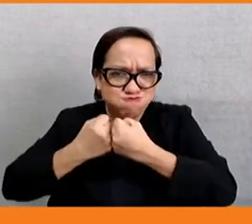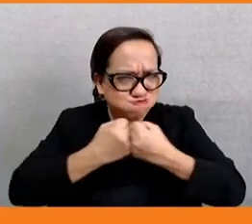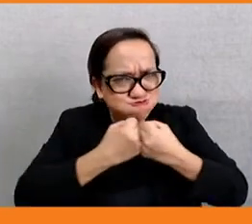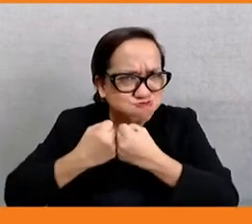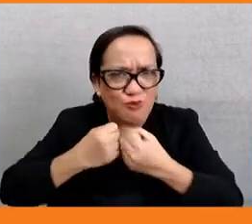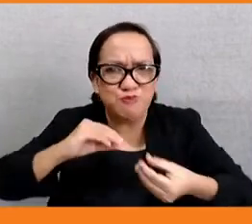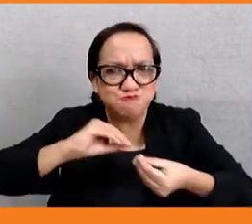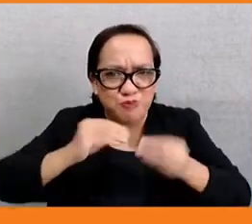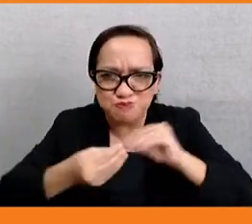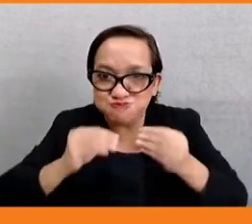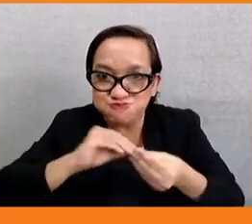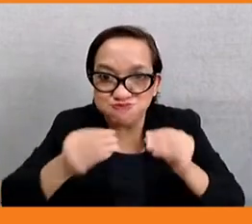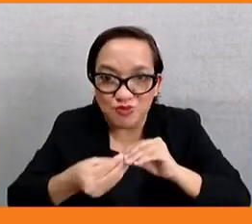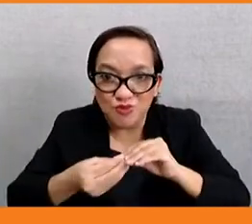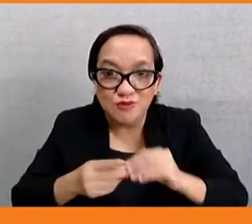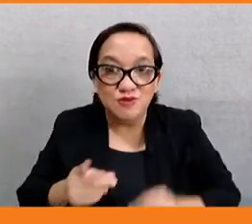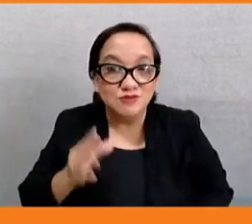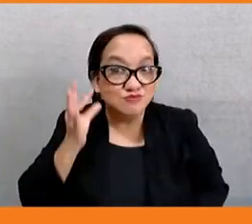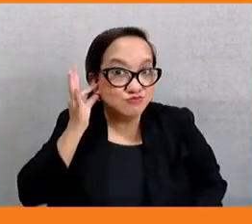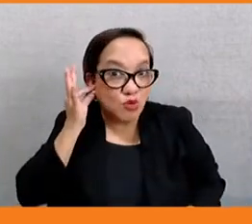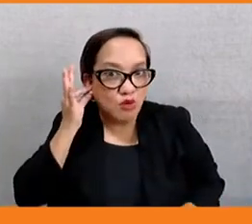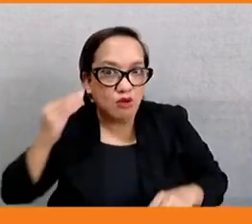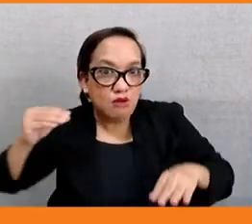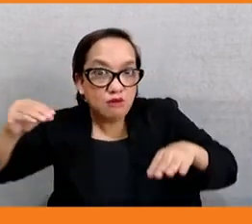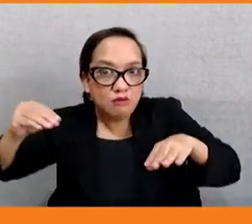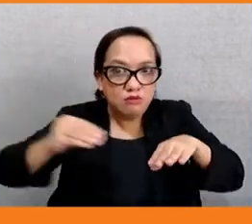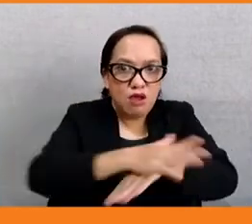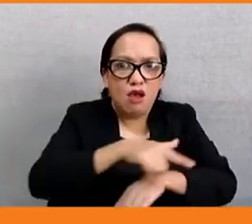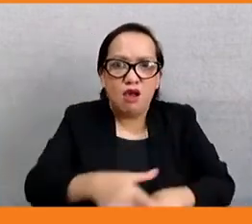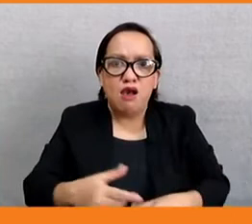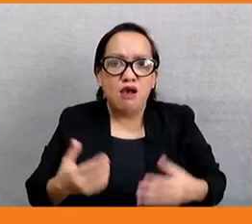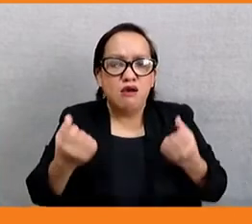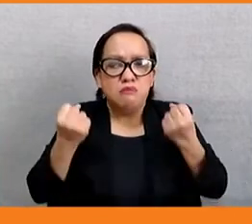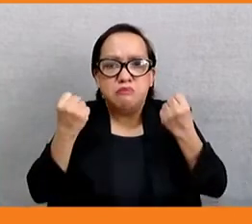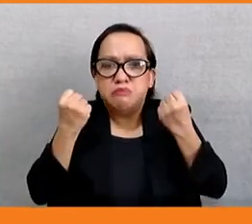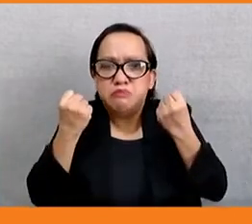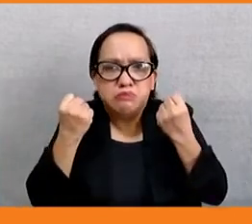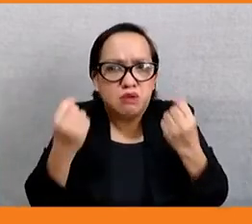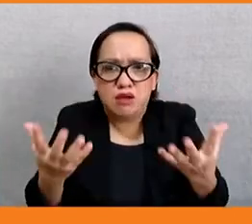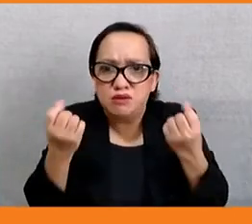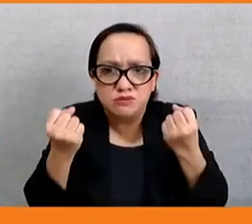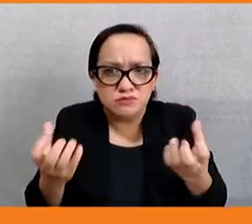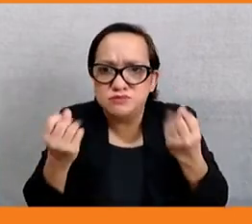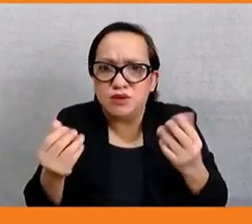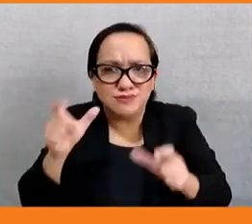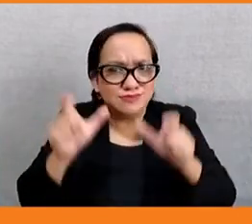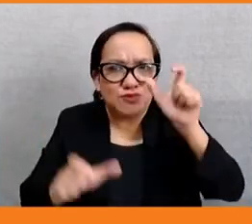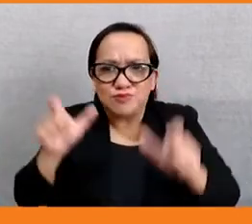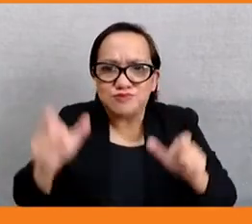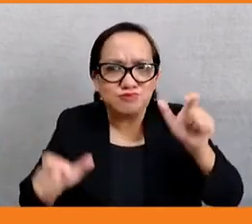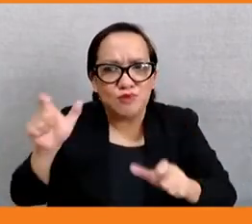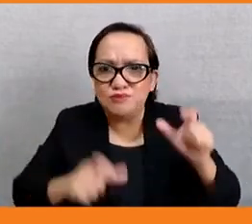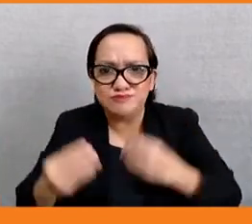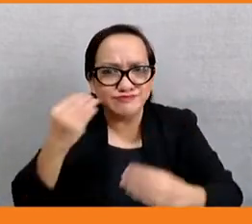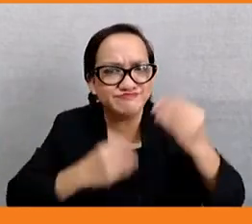situation. According to Relief Web, more than one third of the population is now facing acute food insecurity.